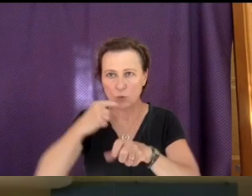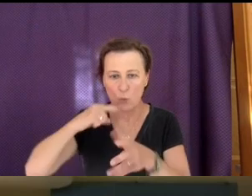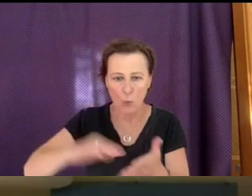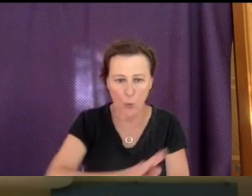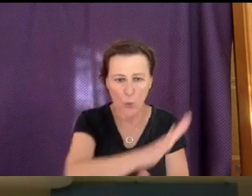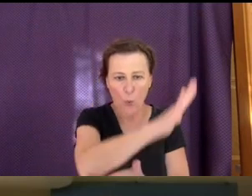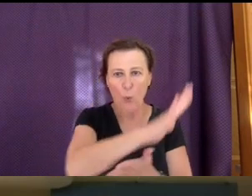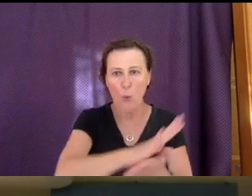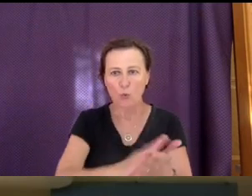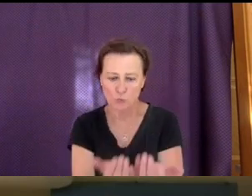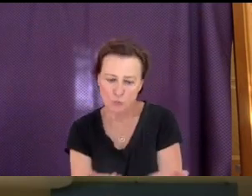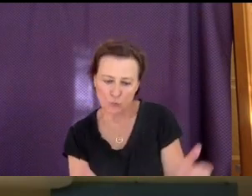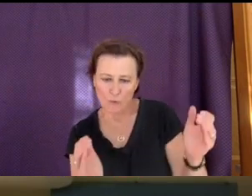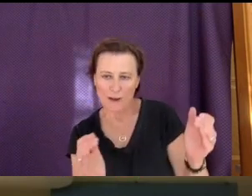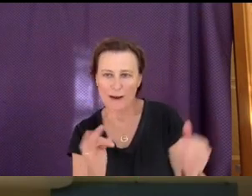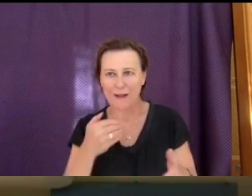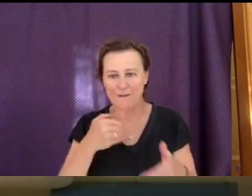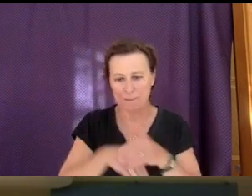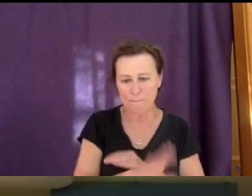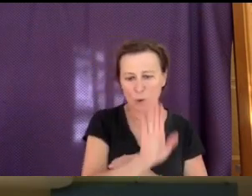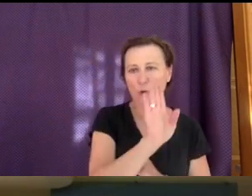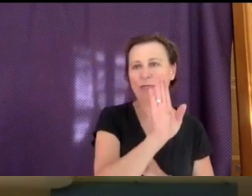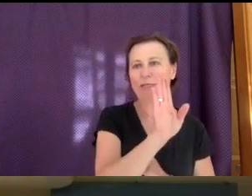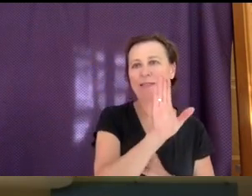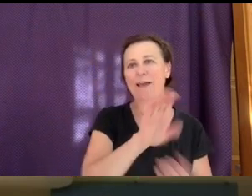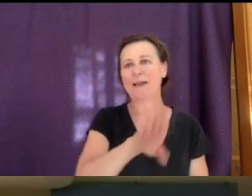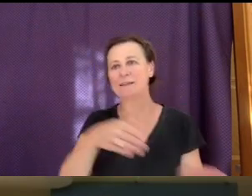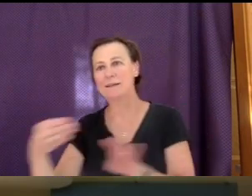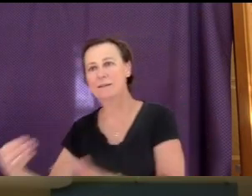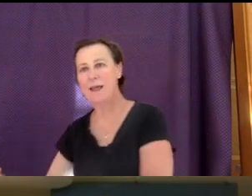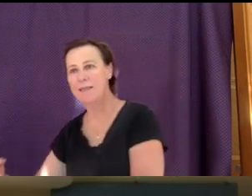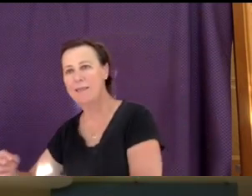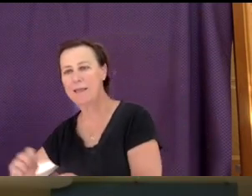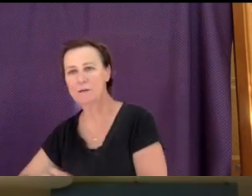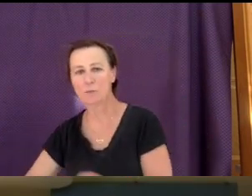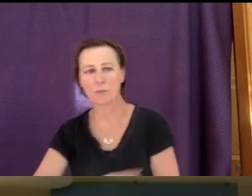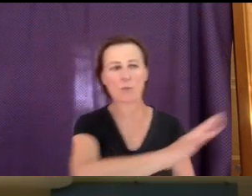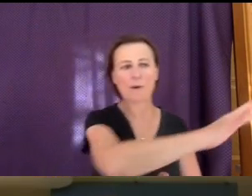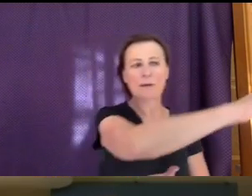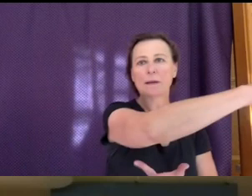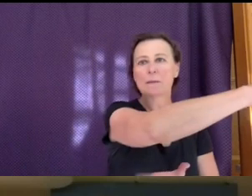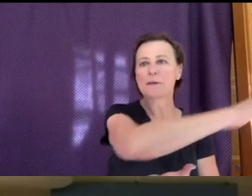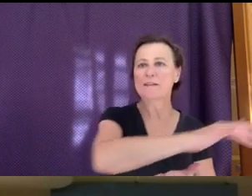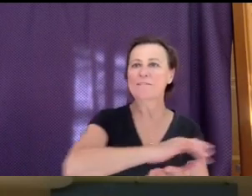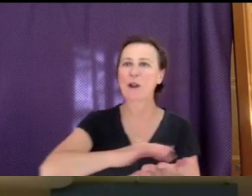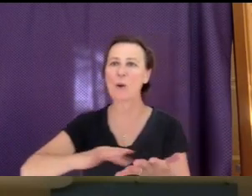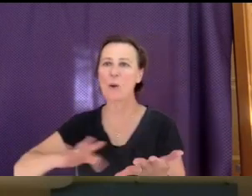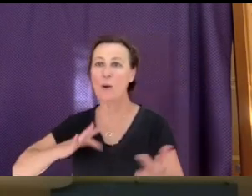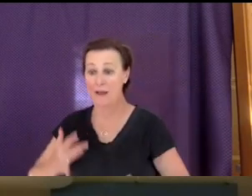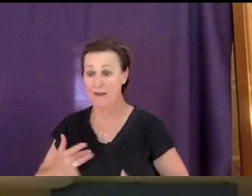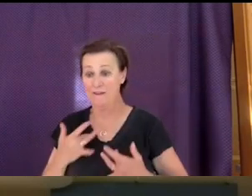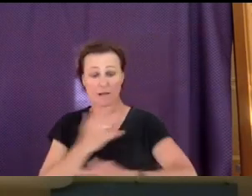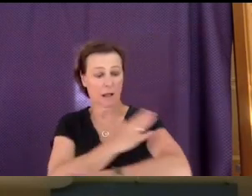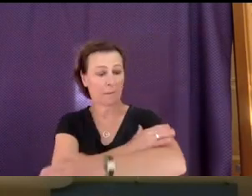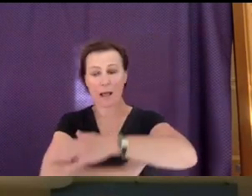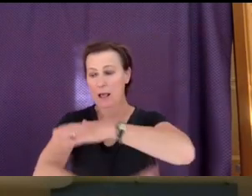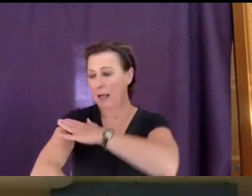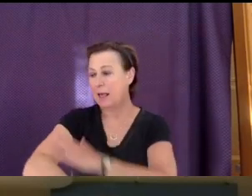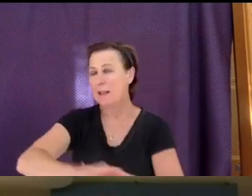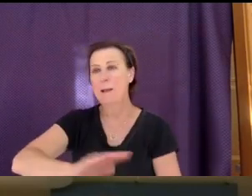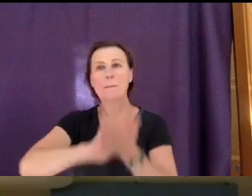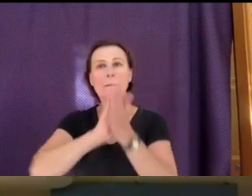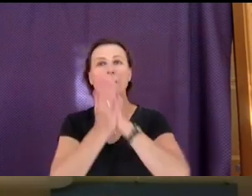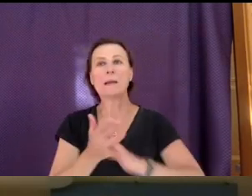and death, in ebb and flow. I feel my limbs are made glorious by